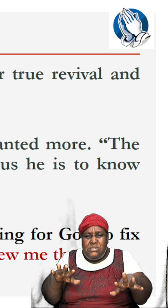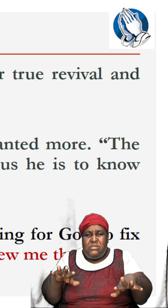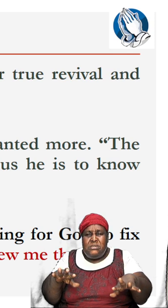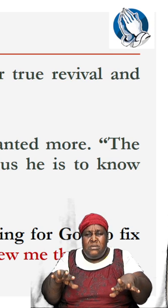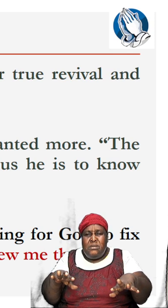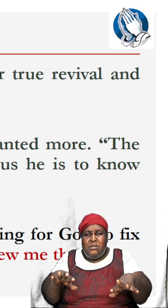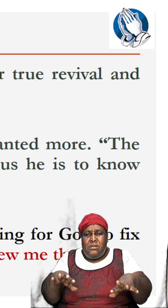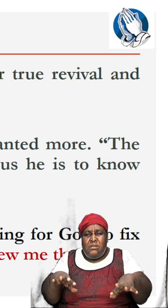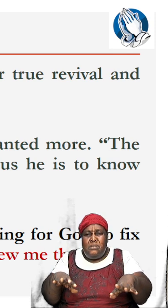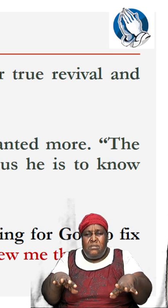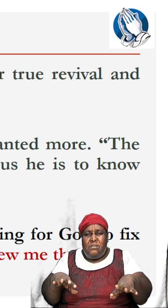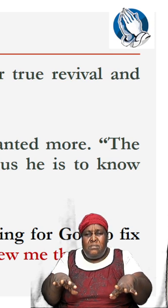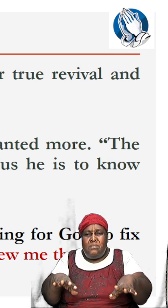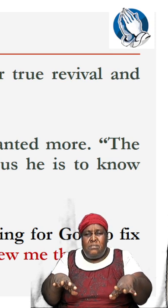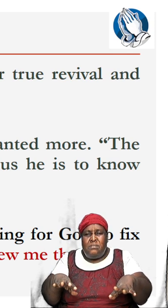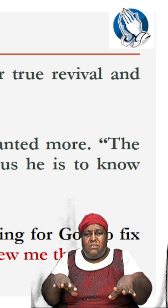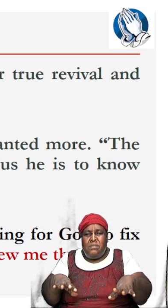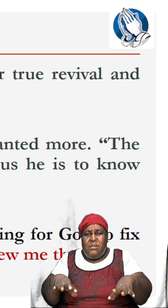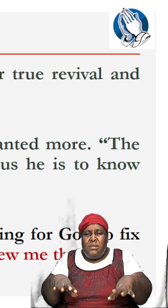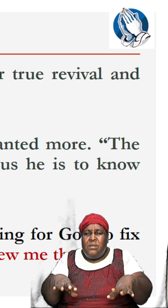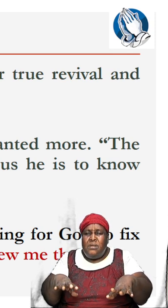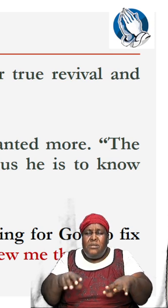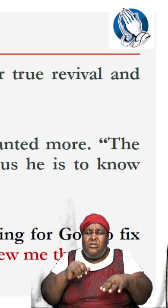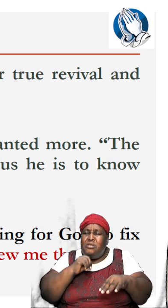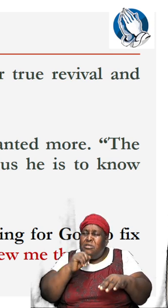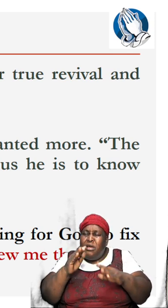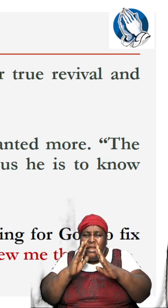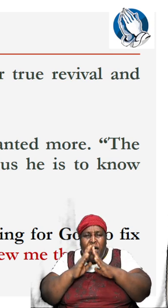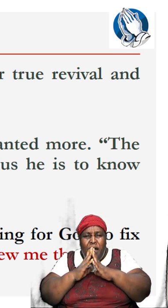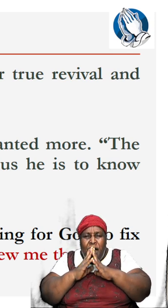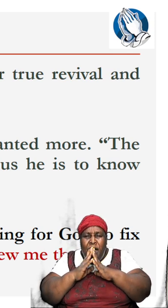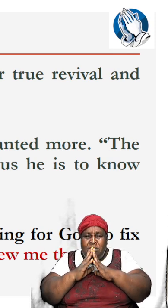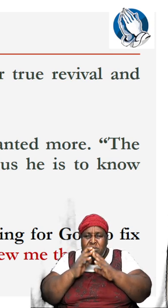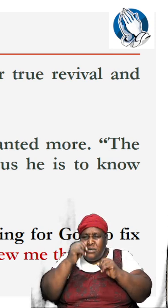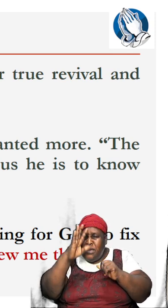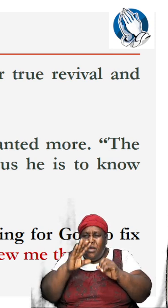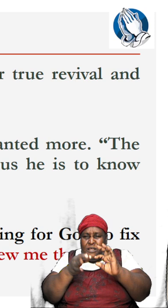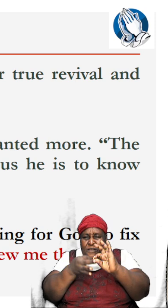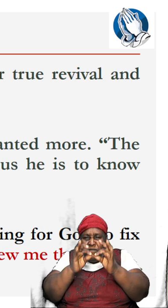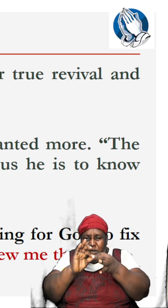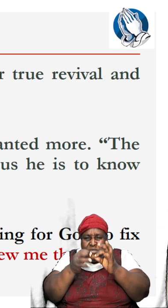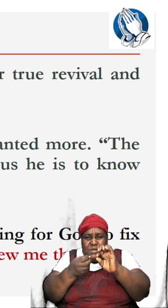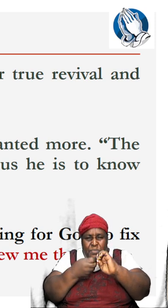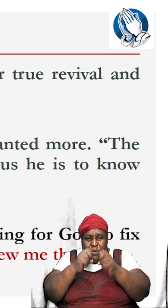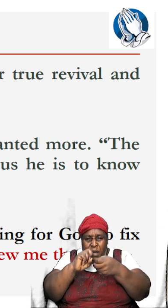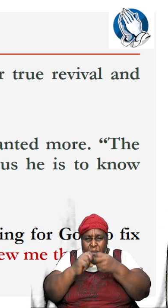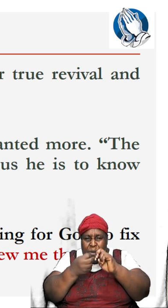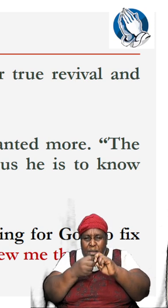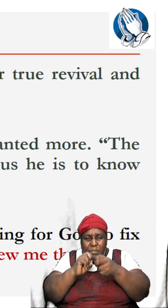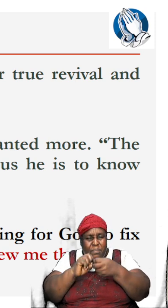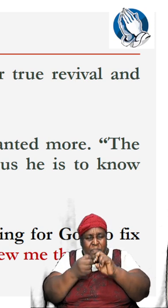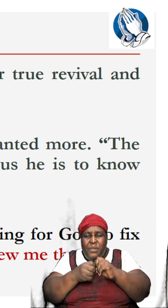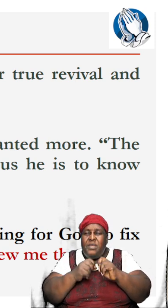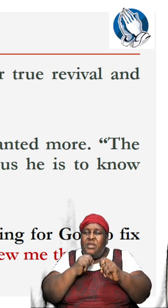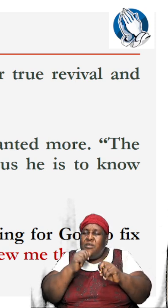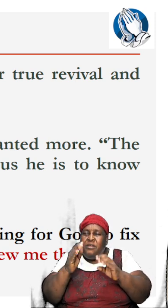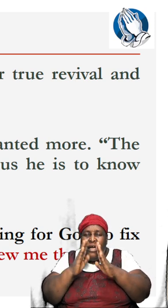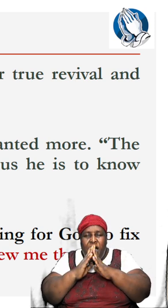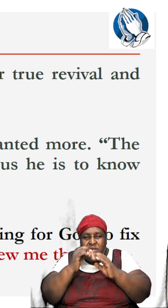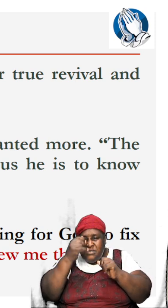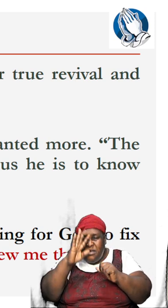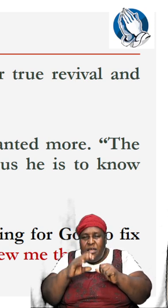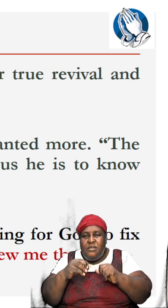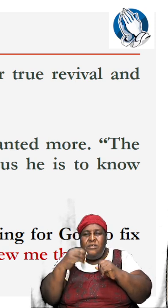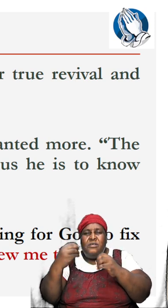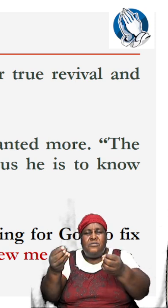God. He wasn't asking God to fix the issue. He wasn't asking God to give